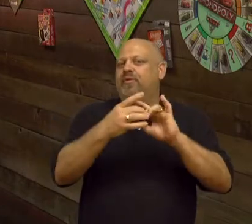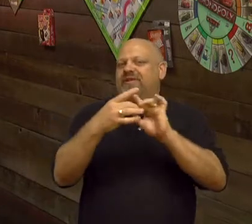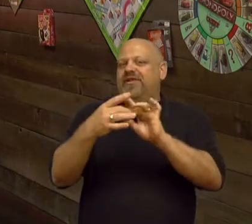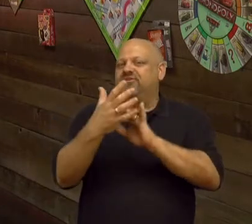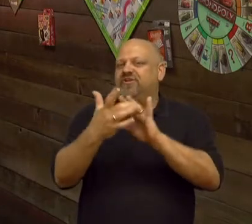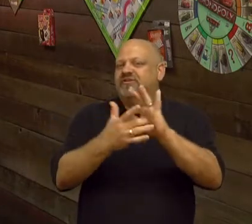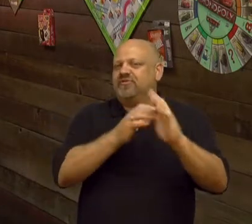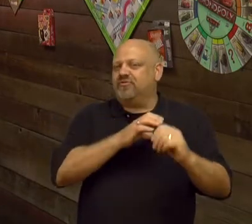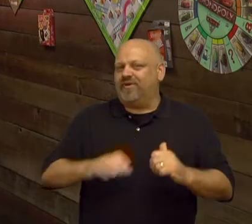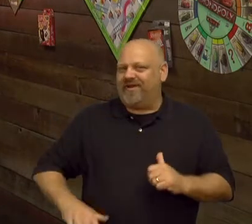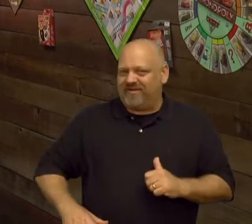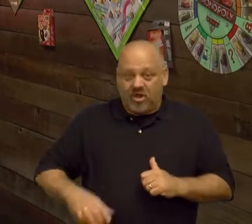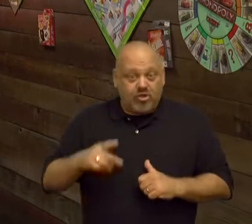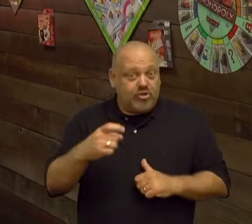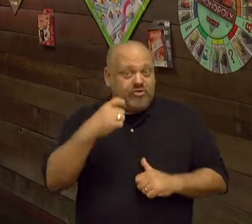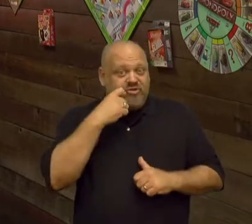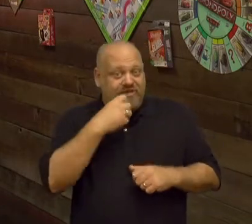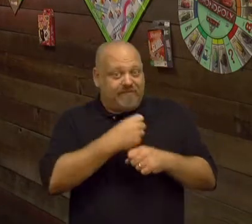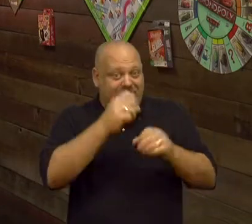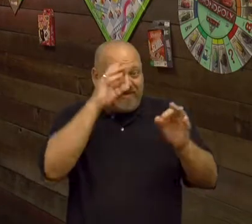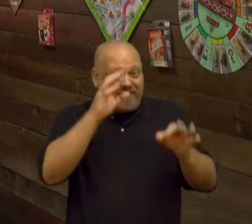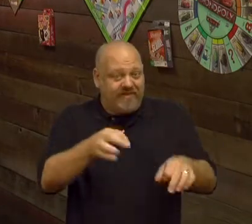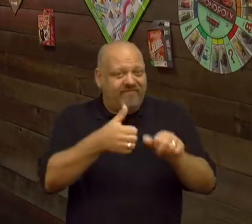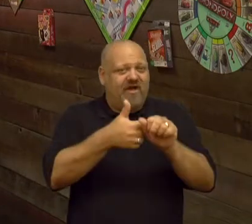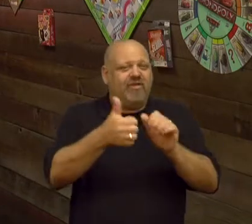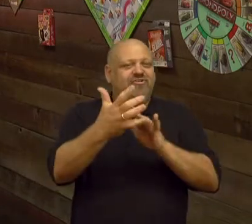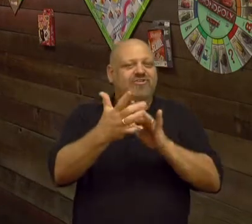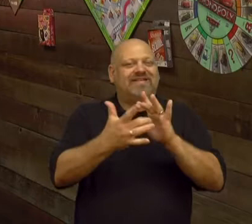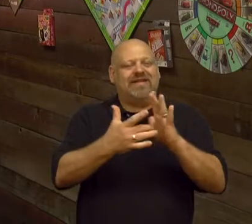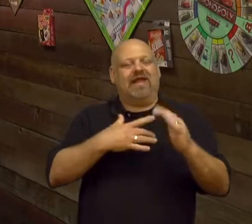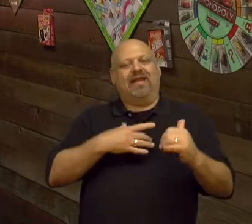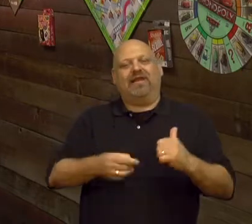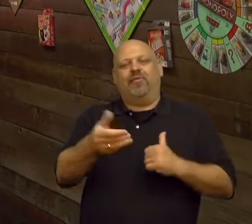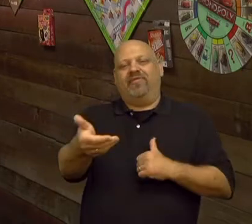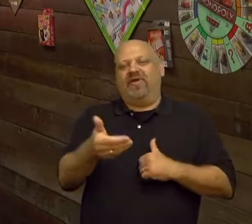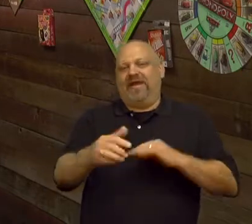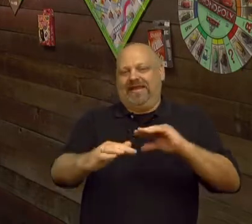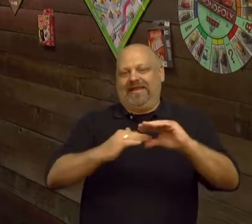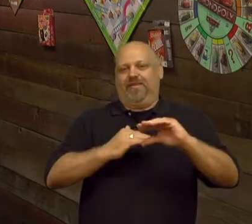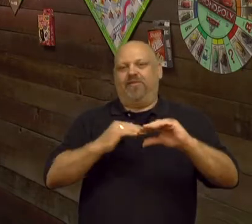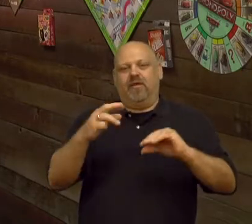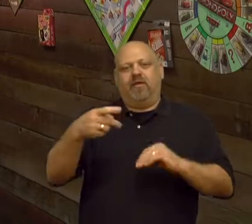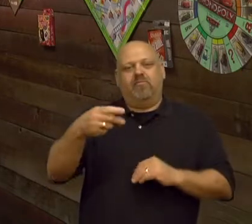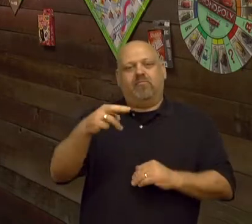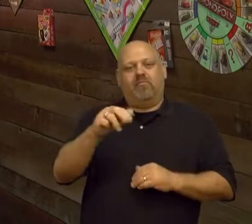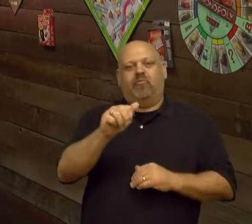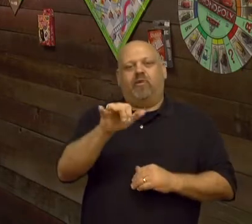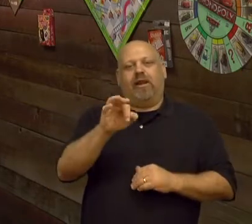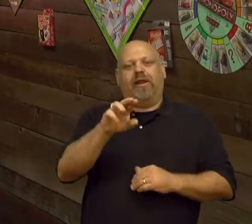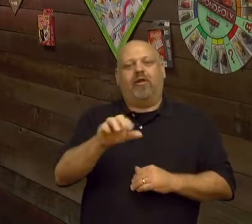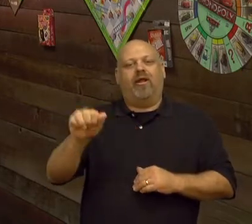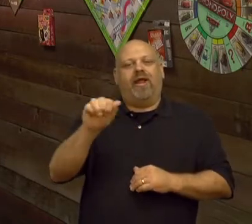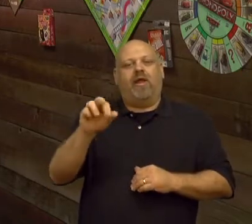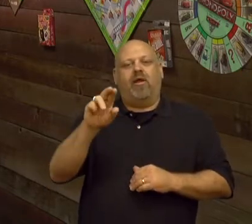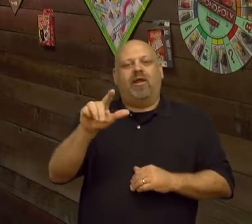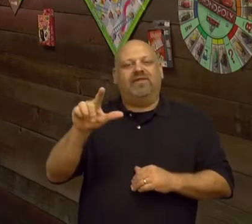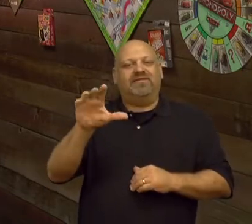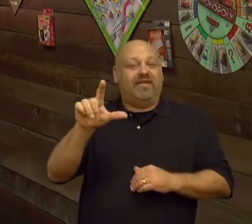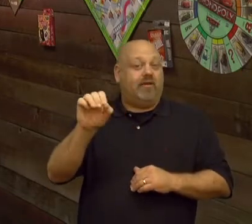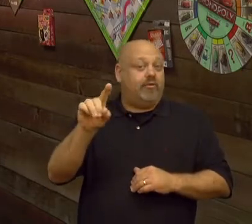growing relationship with Jesus Christ. If you just made the decision to follow Jesus, then I'd like to invite you to send an email to